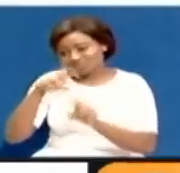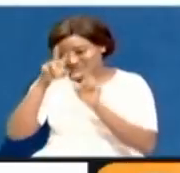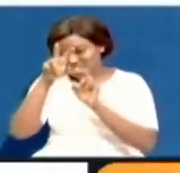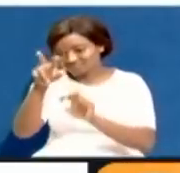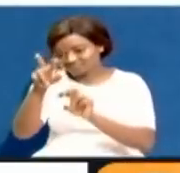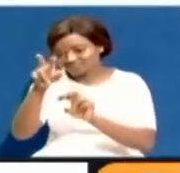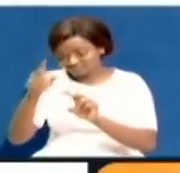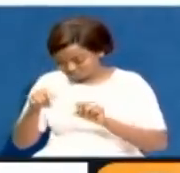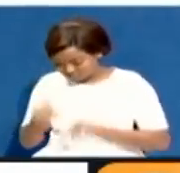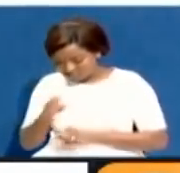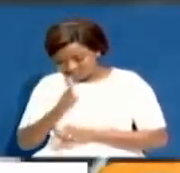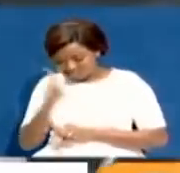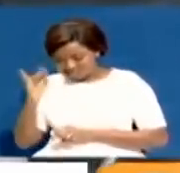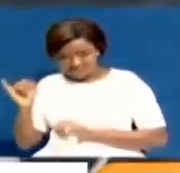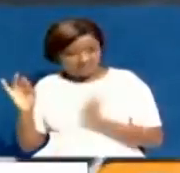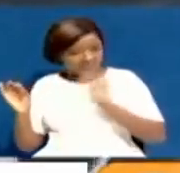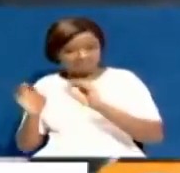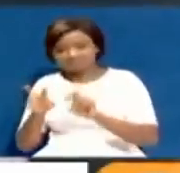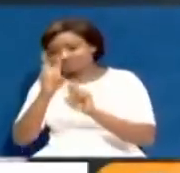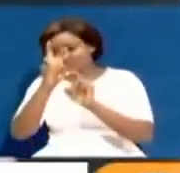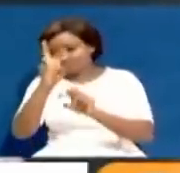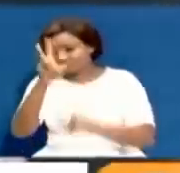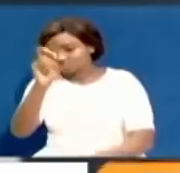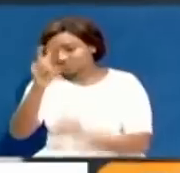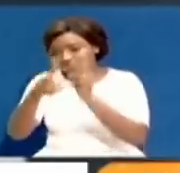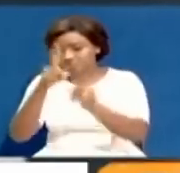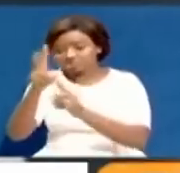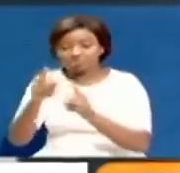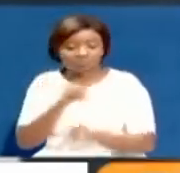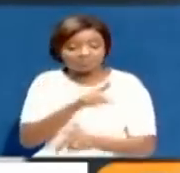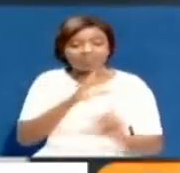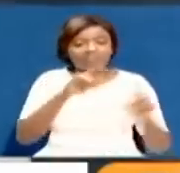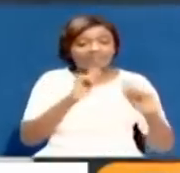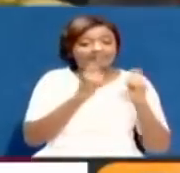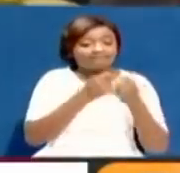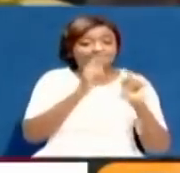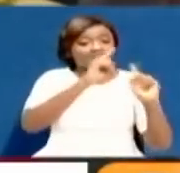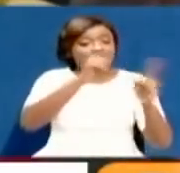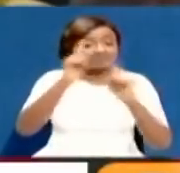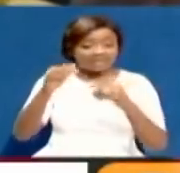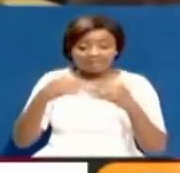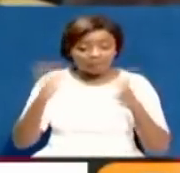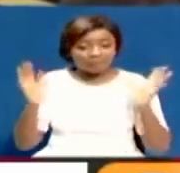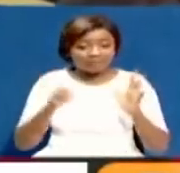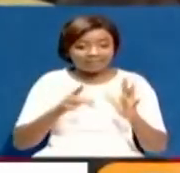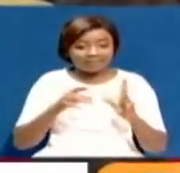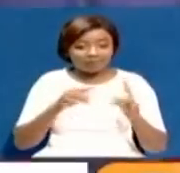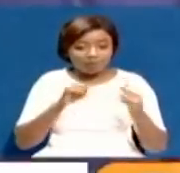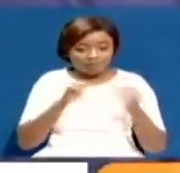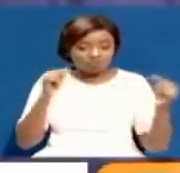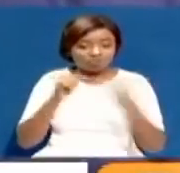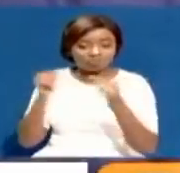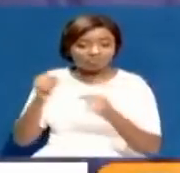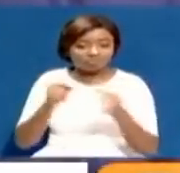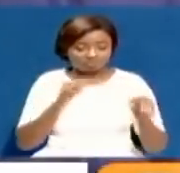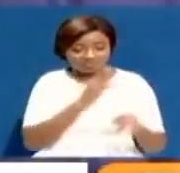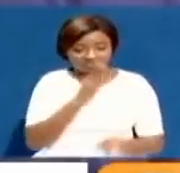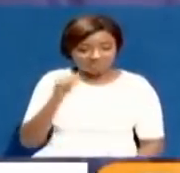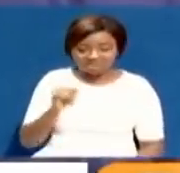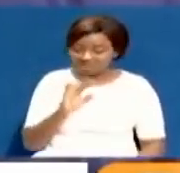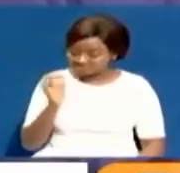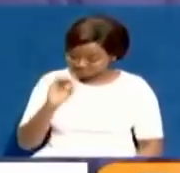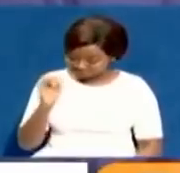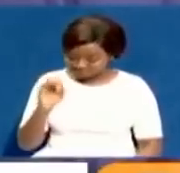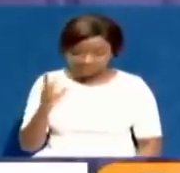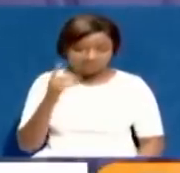it is about 2022. The Tanga Tanga team reluctant to openly fight the BBI proposal and demanding a multiple choice referendum.